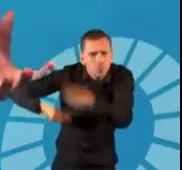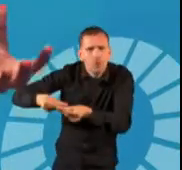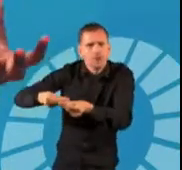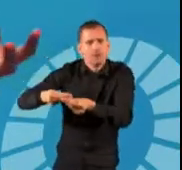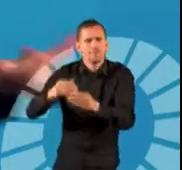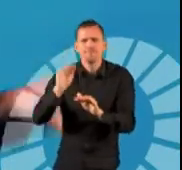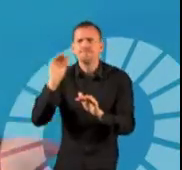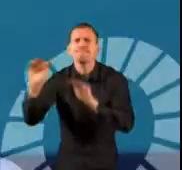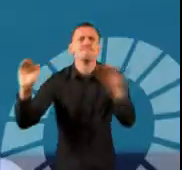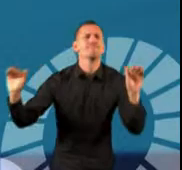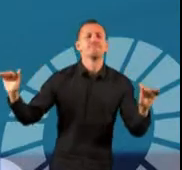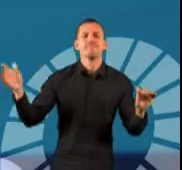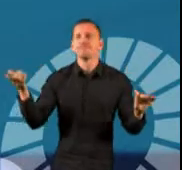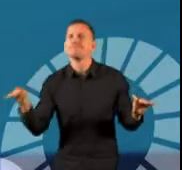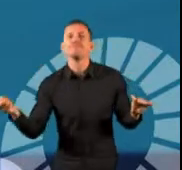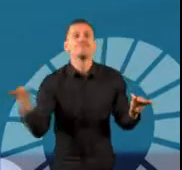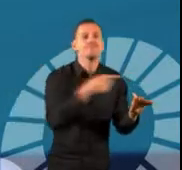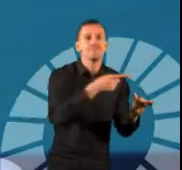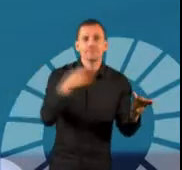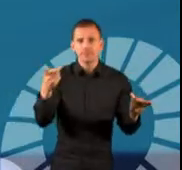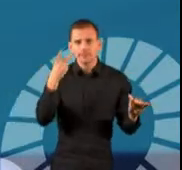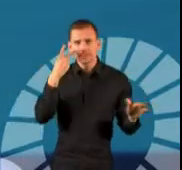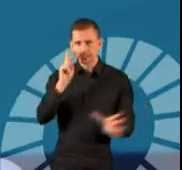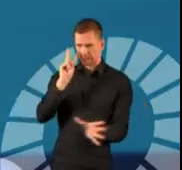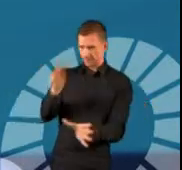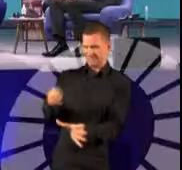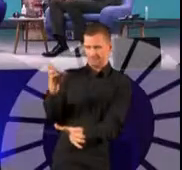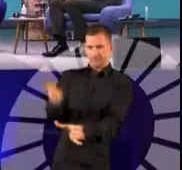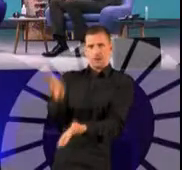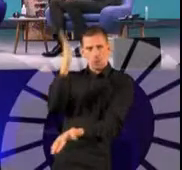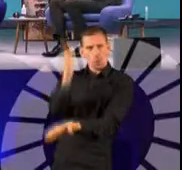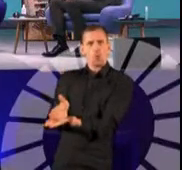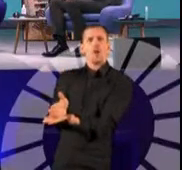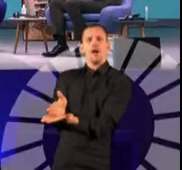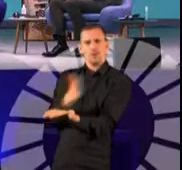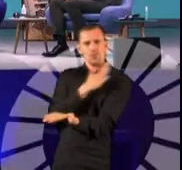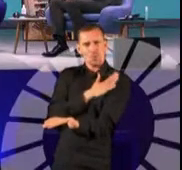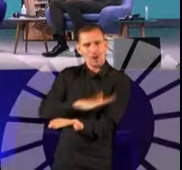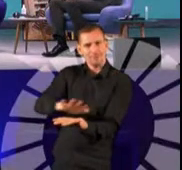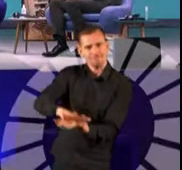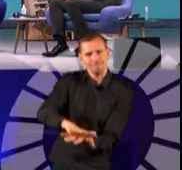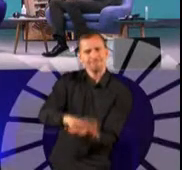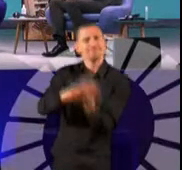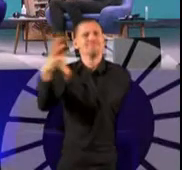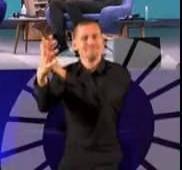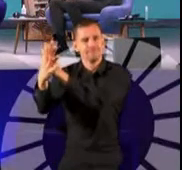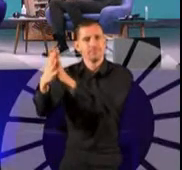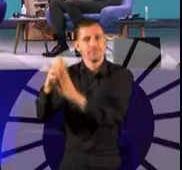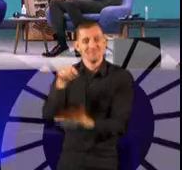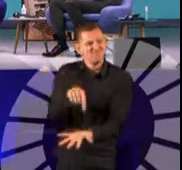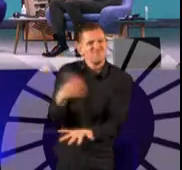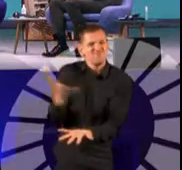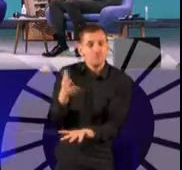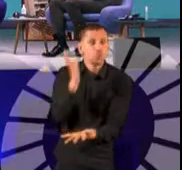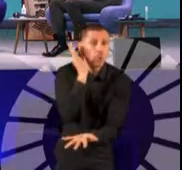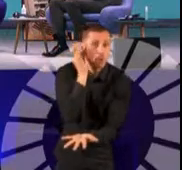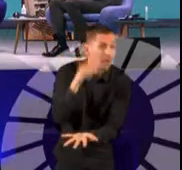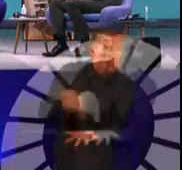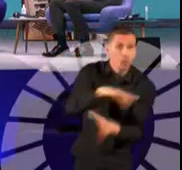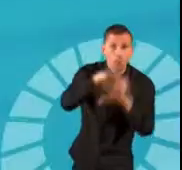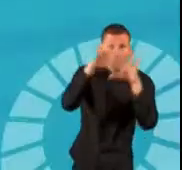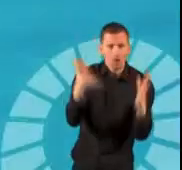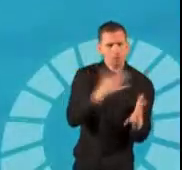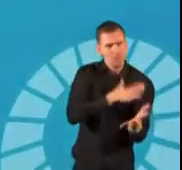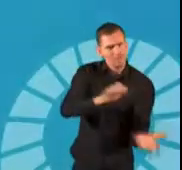of women all over the world. But as I was reflecting, it occurred to me that being in this room